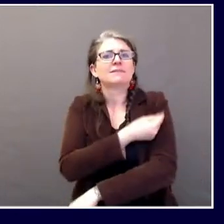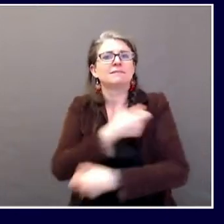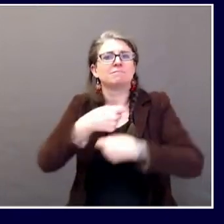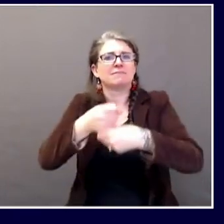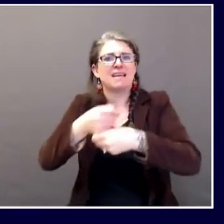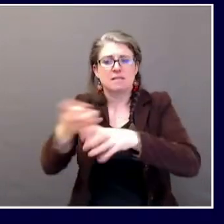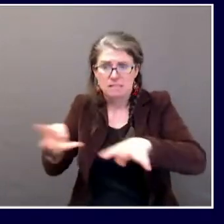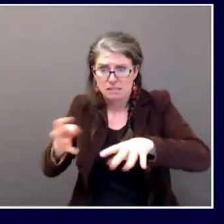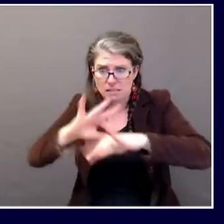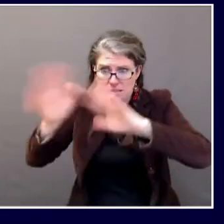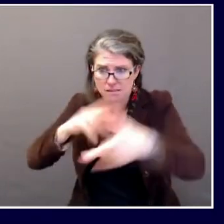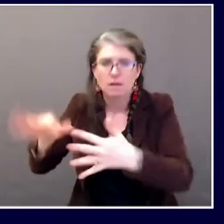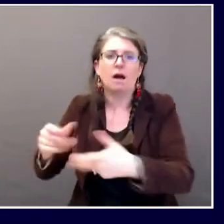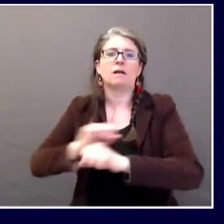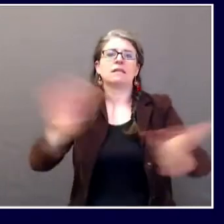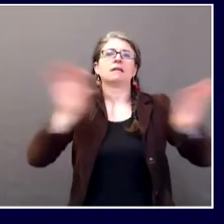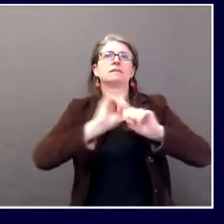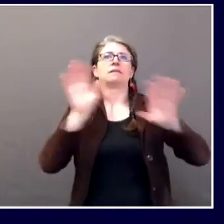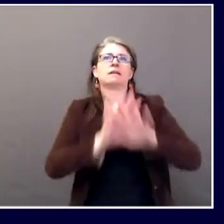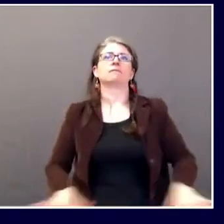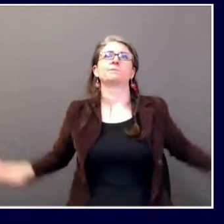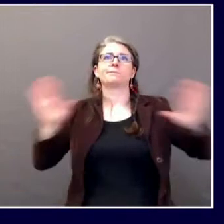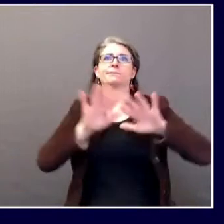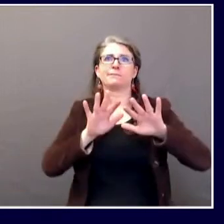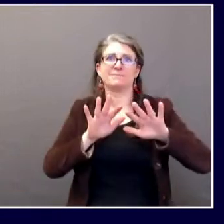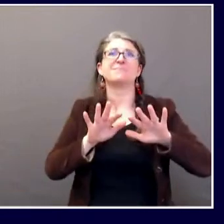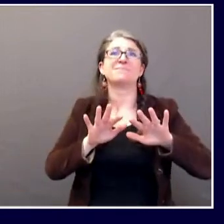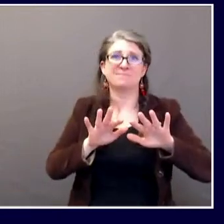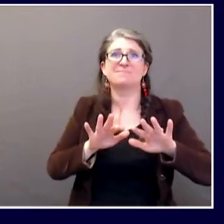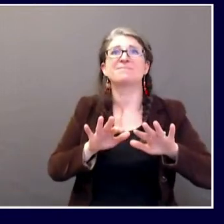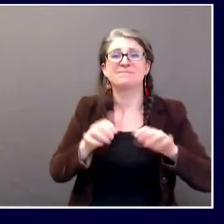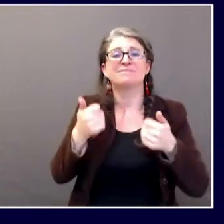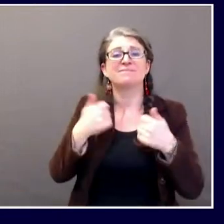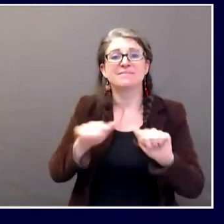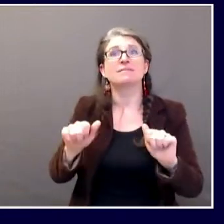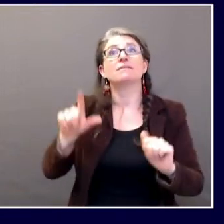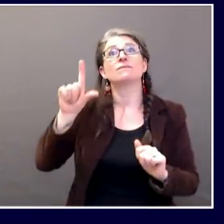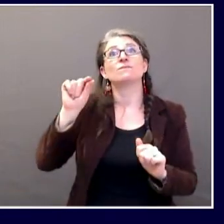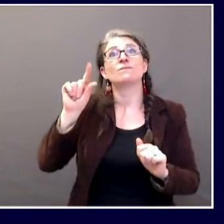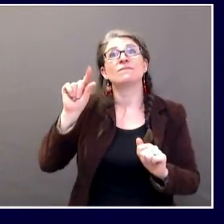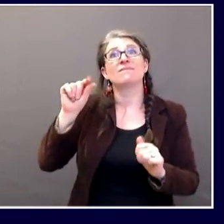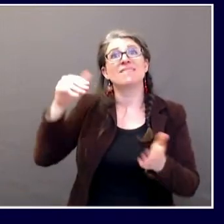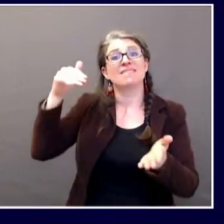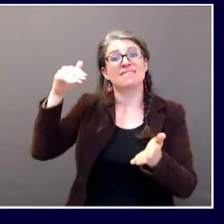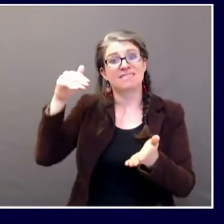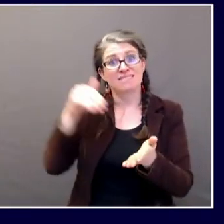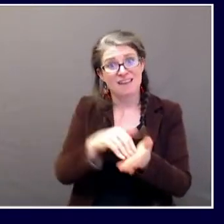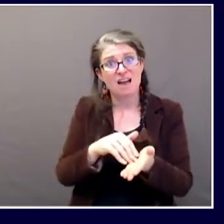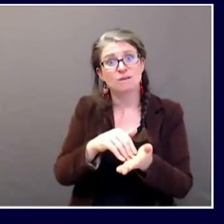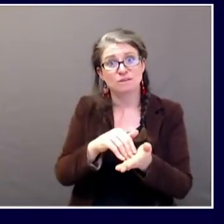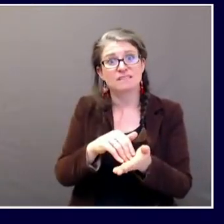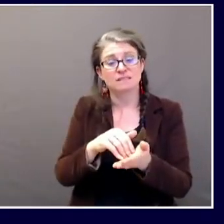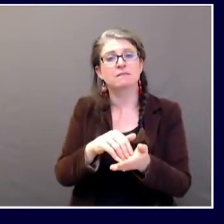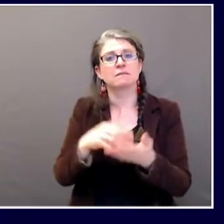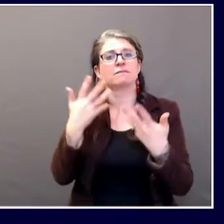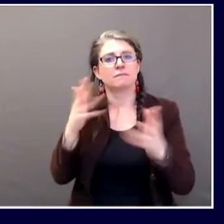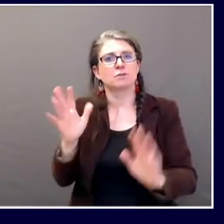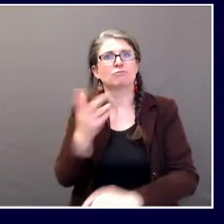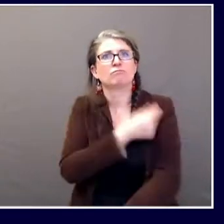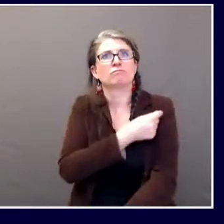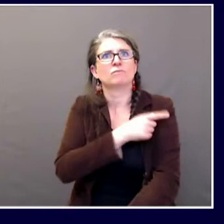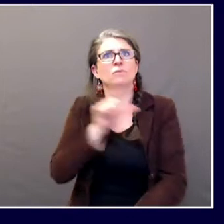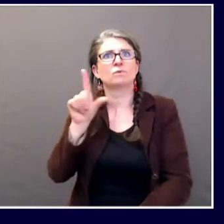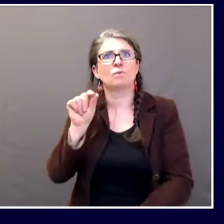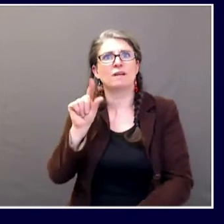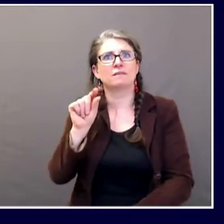first doses. A large portion of that is going to vaccinate, say, law enforcement and other first responders